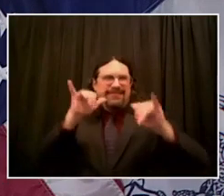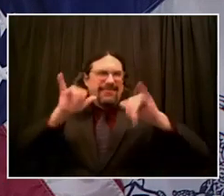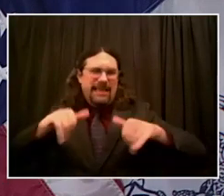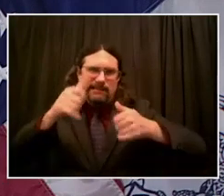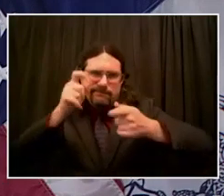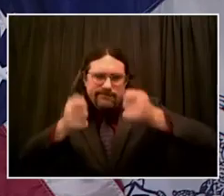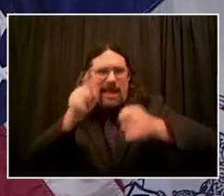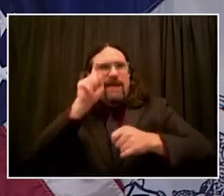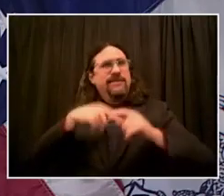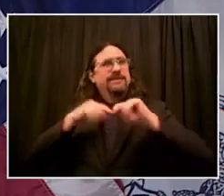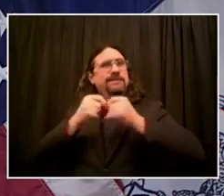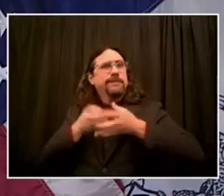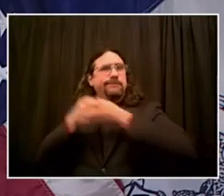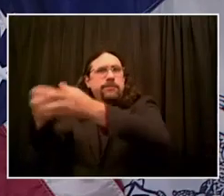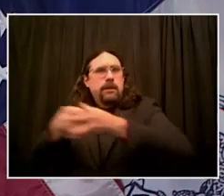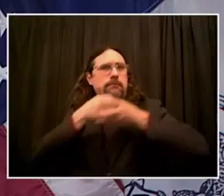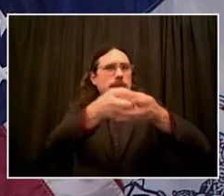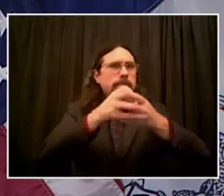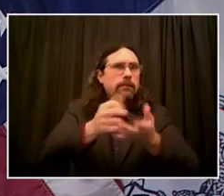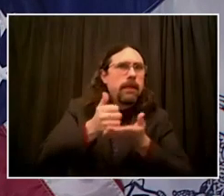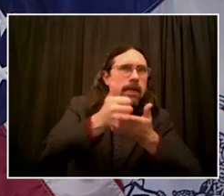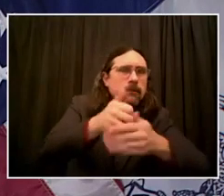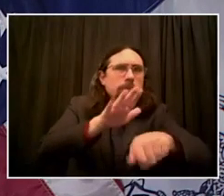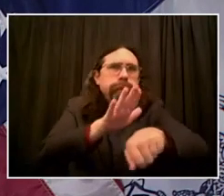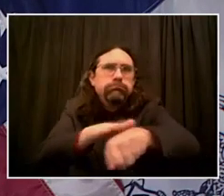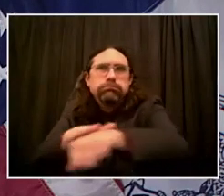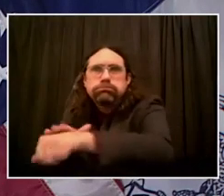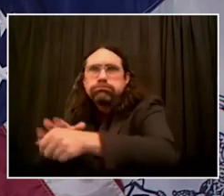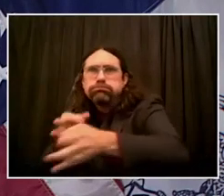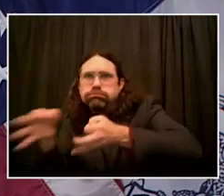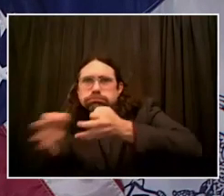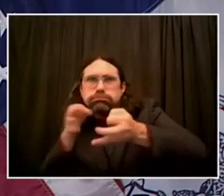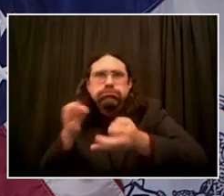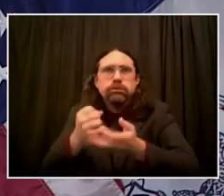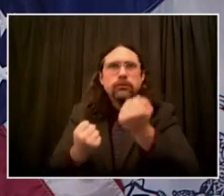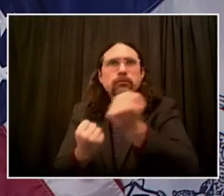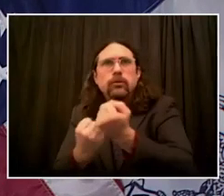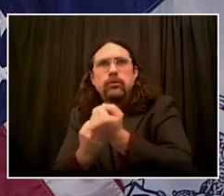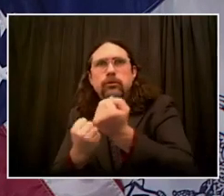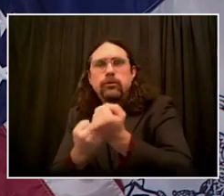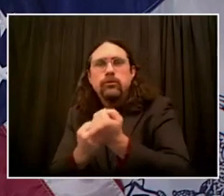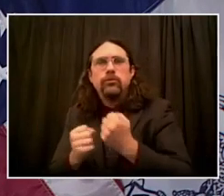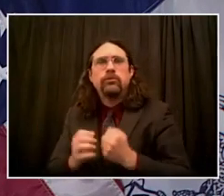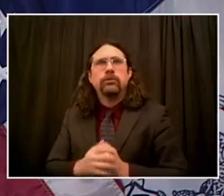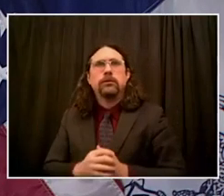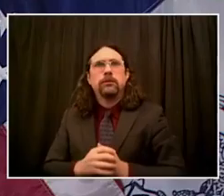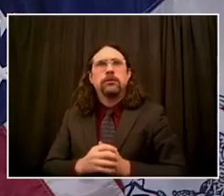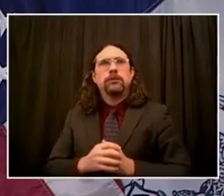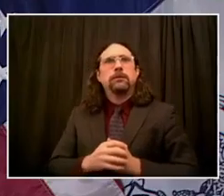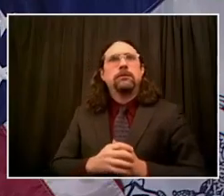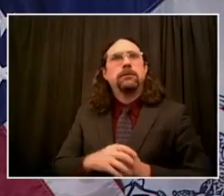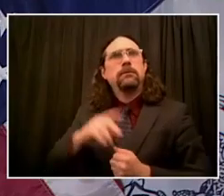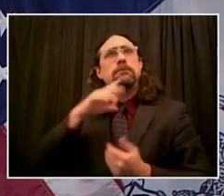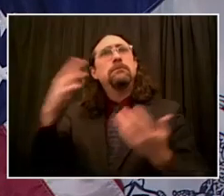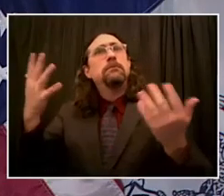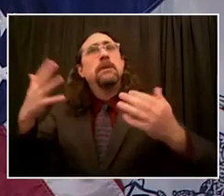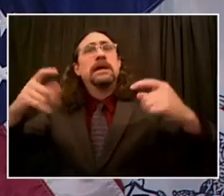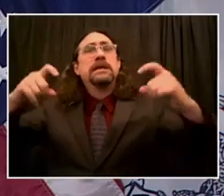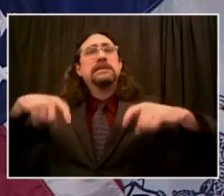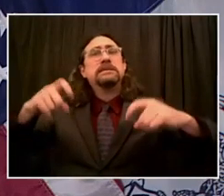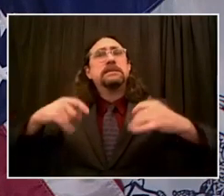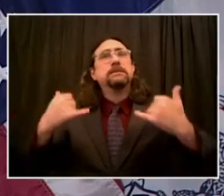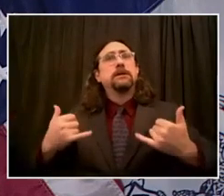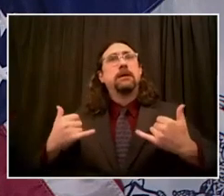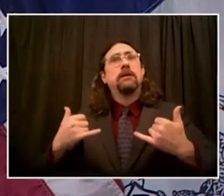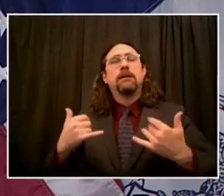safe. And this environment we're in this uncharted territory, one thing is simple, straightforward, necessary, and that is face